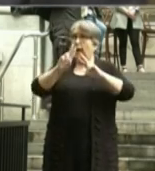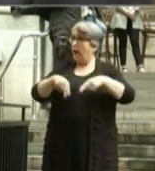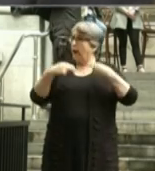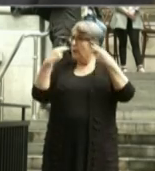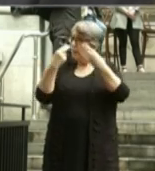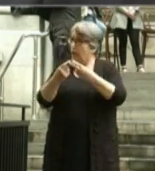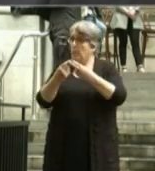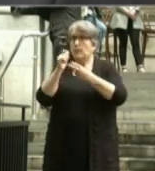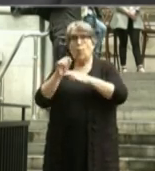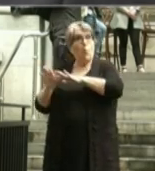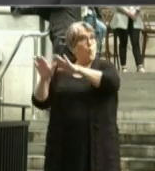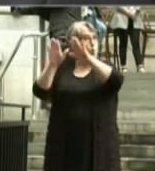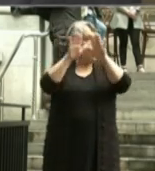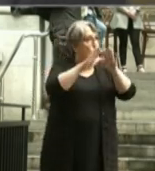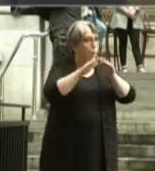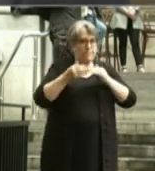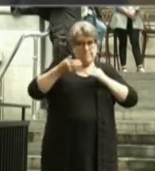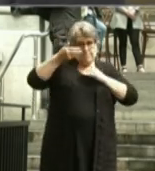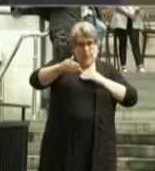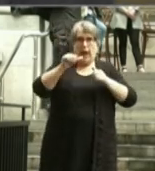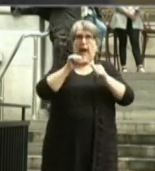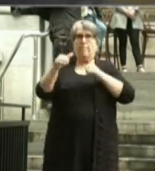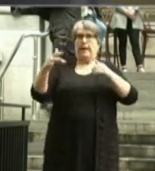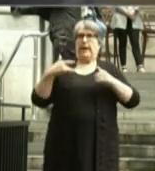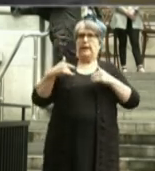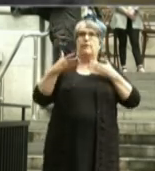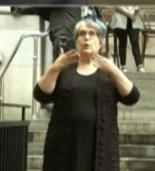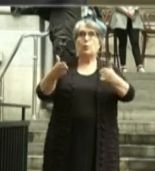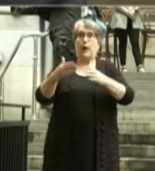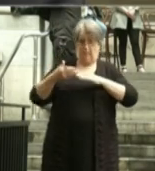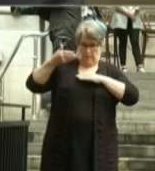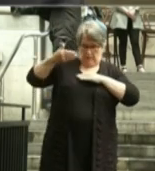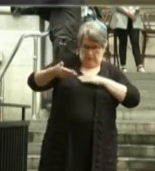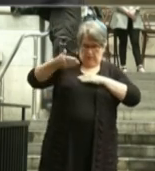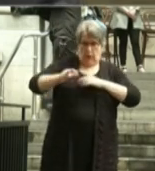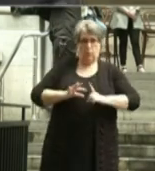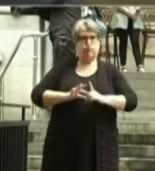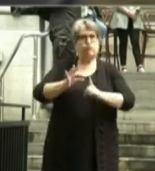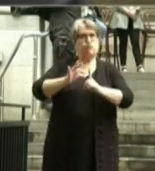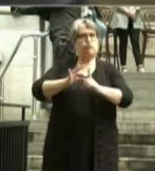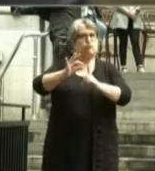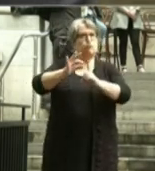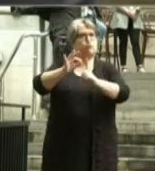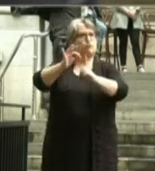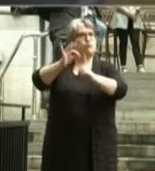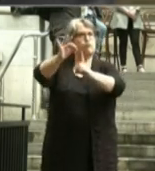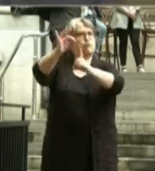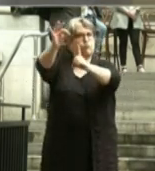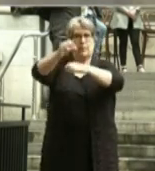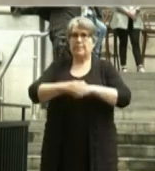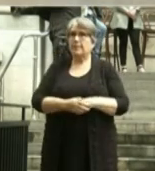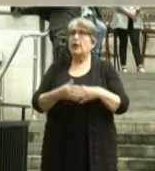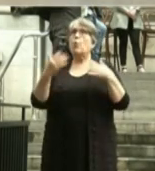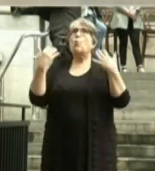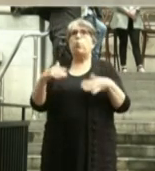Families almost universally passing on a better standard of living from one generation to the next.